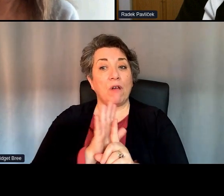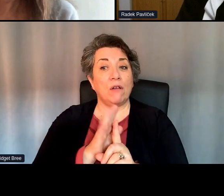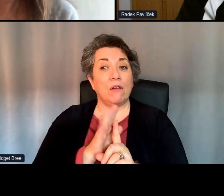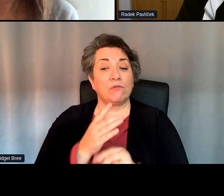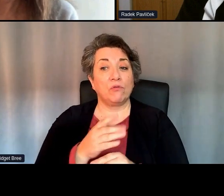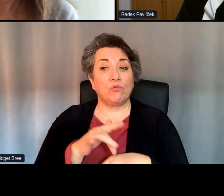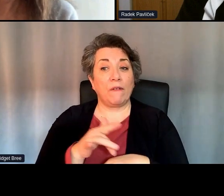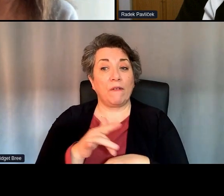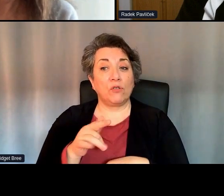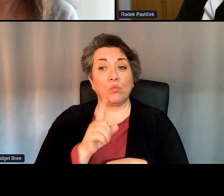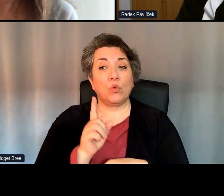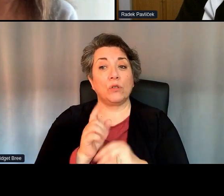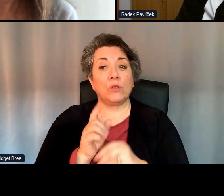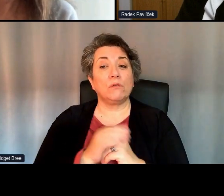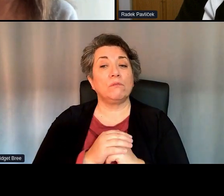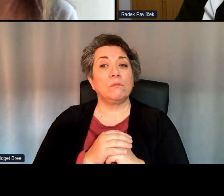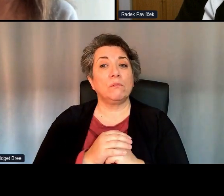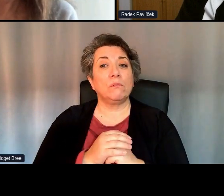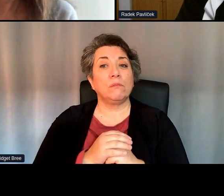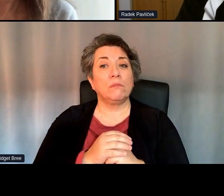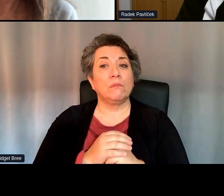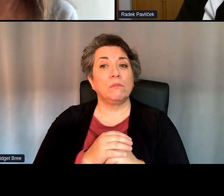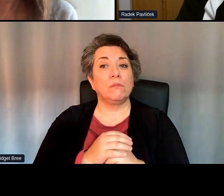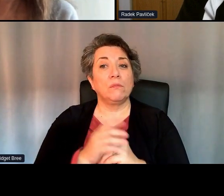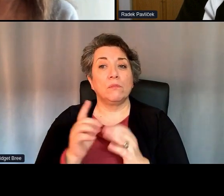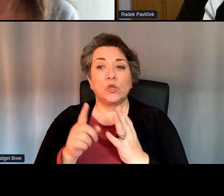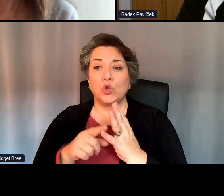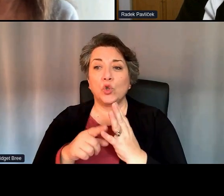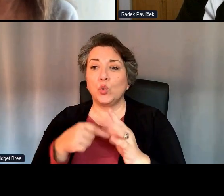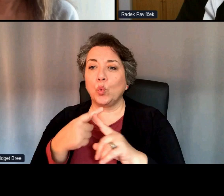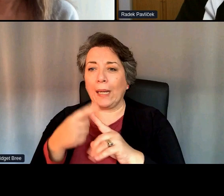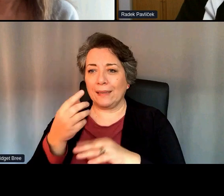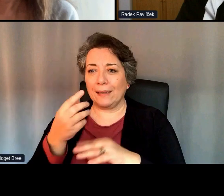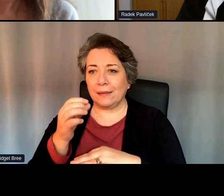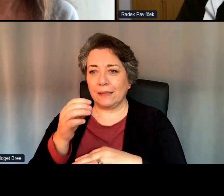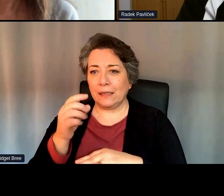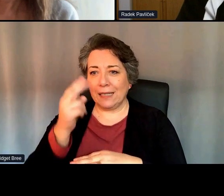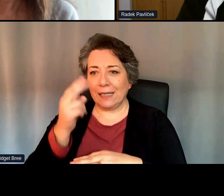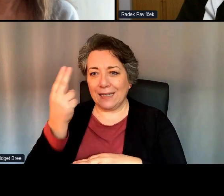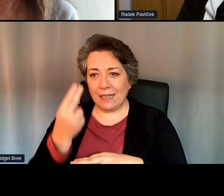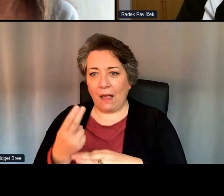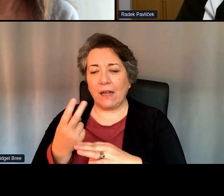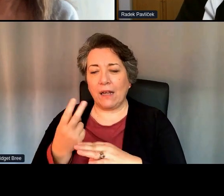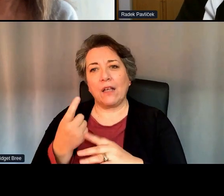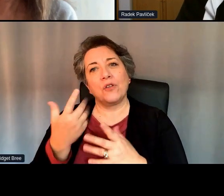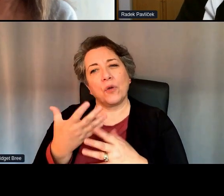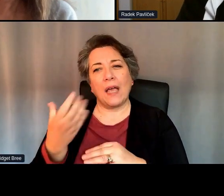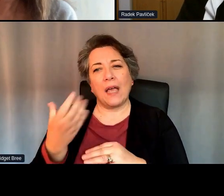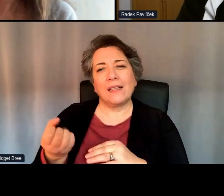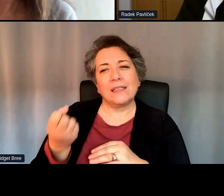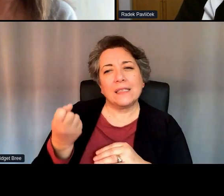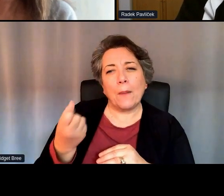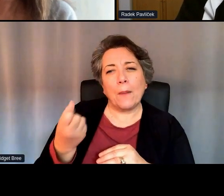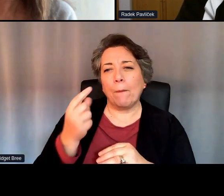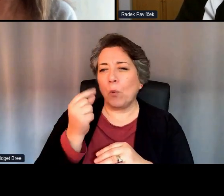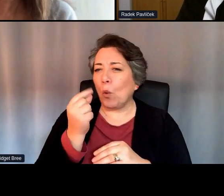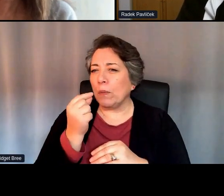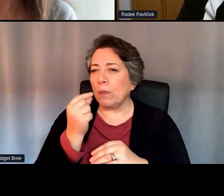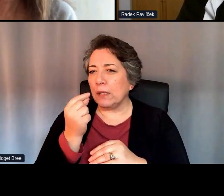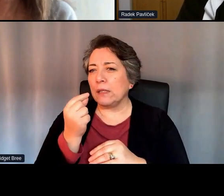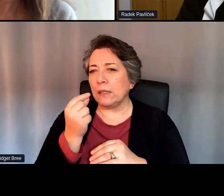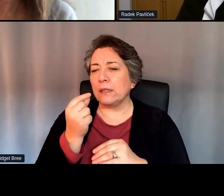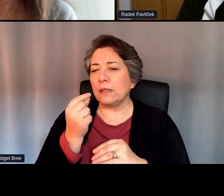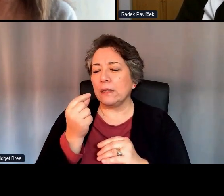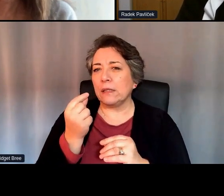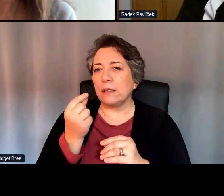is UX designer. So he had some competence in design